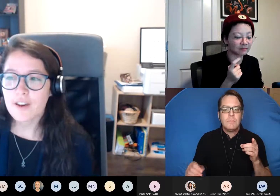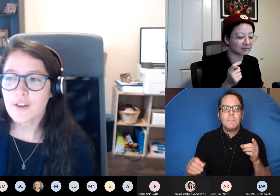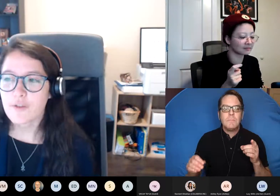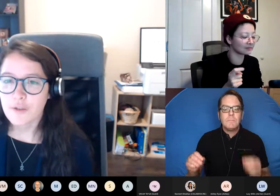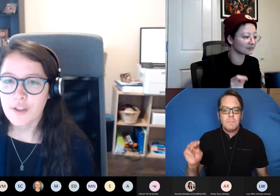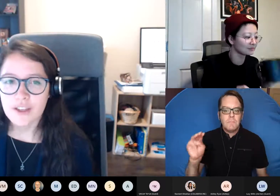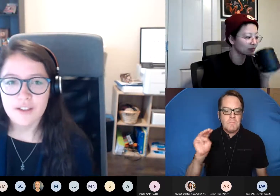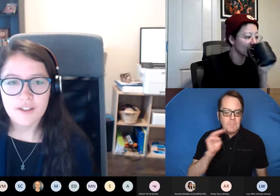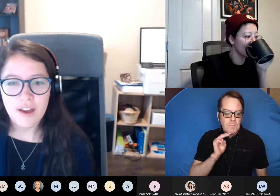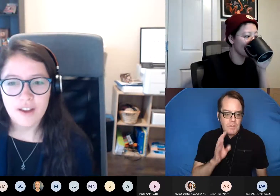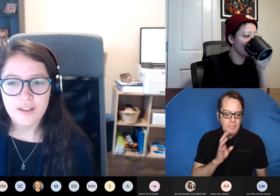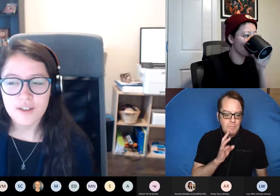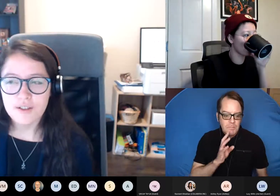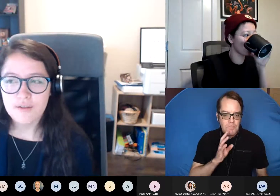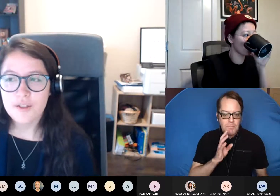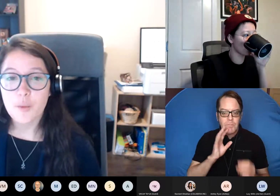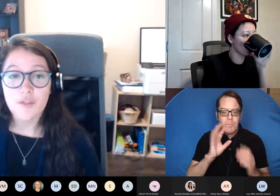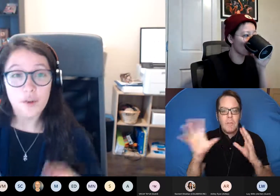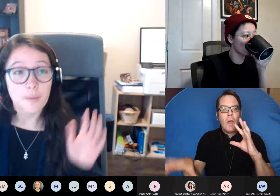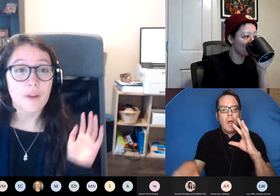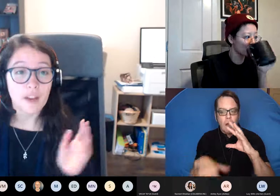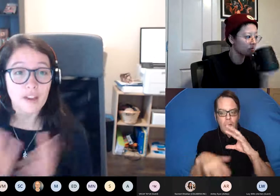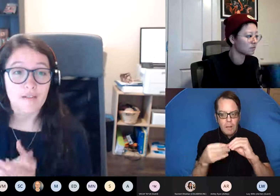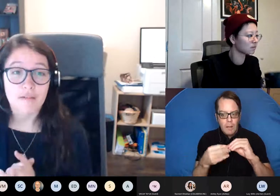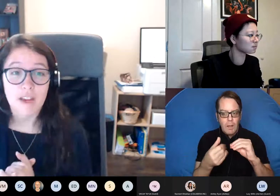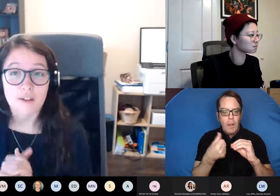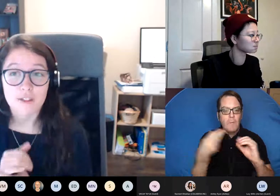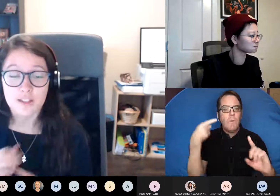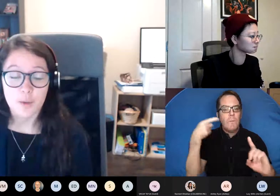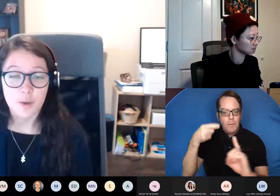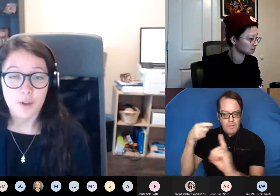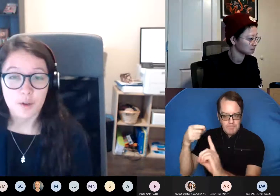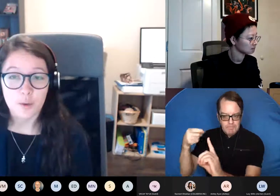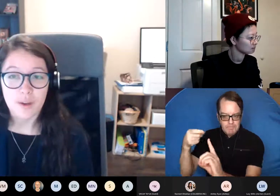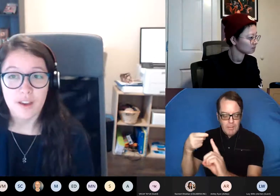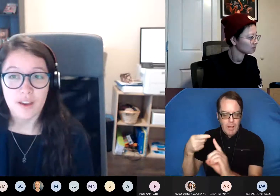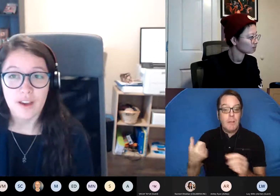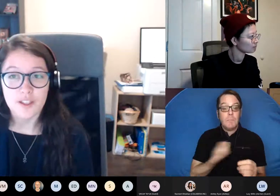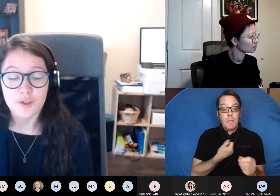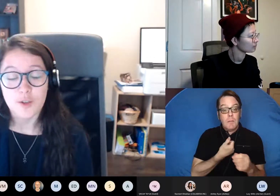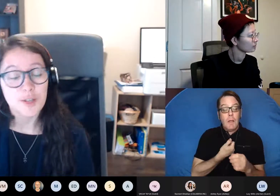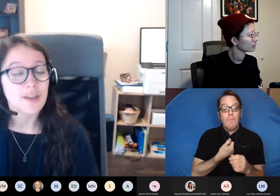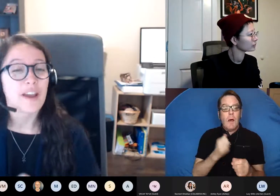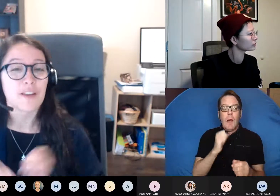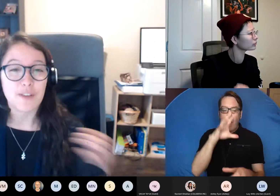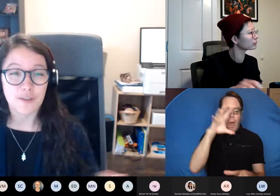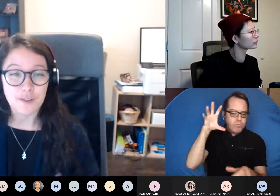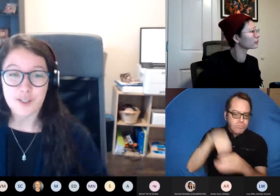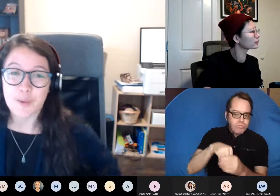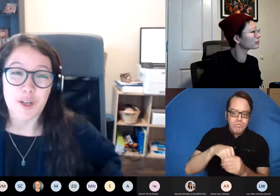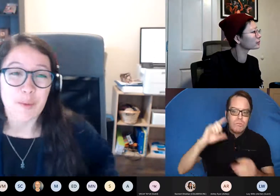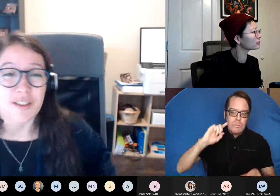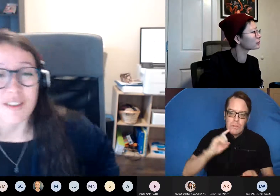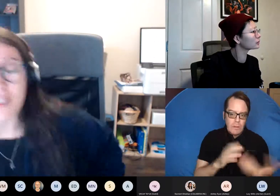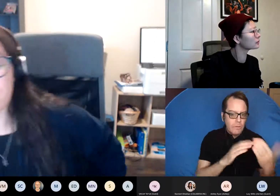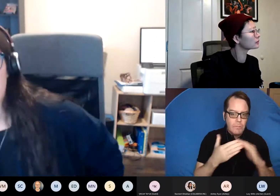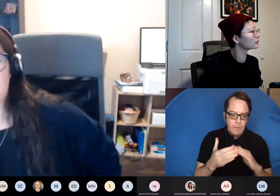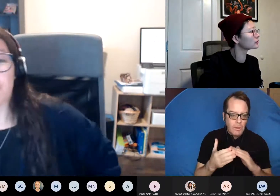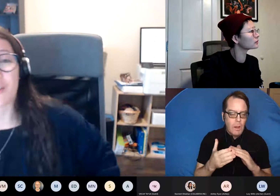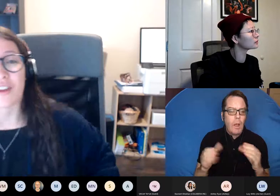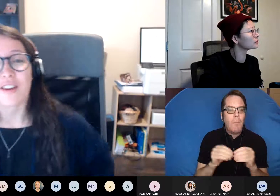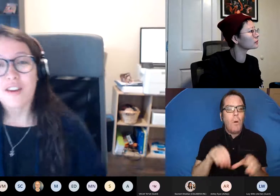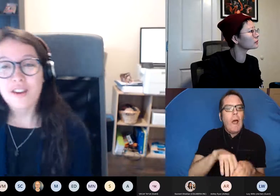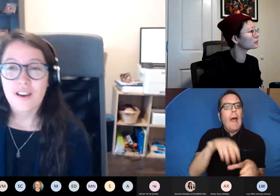Just to add a few things as someone from, again, the outside, someone who has tried to be an advocate for this community, but is